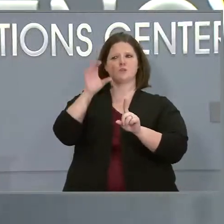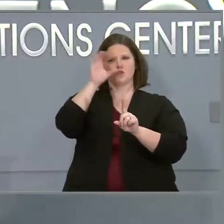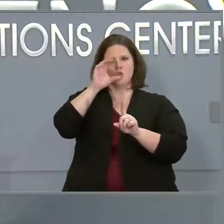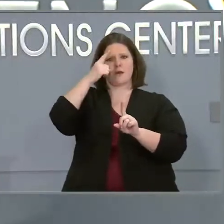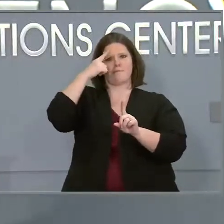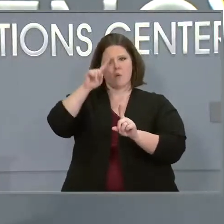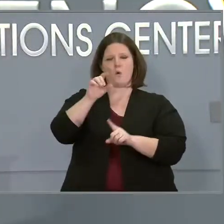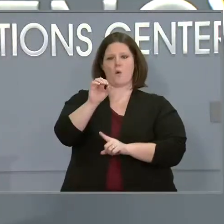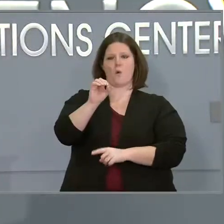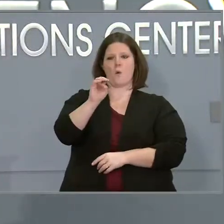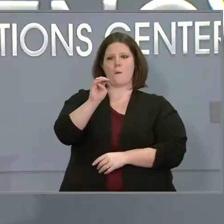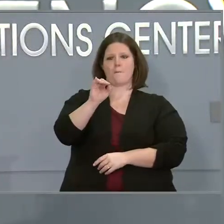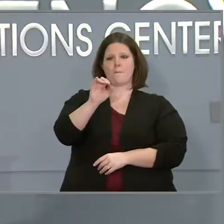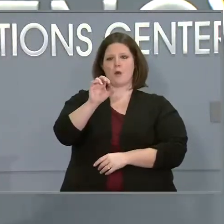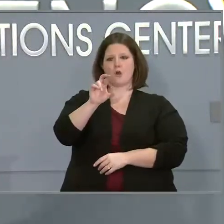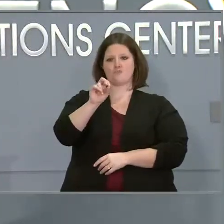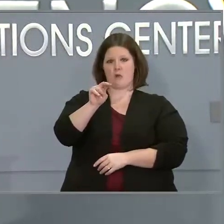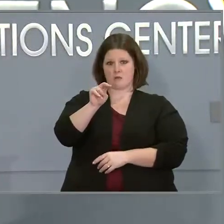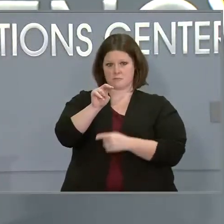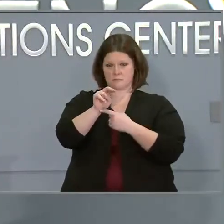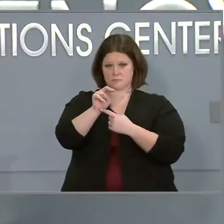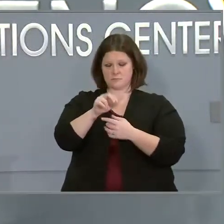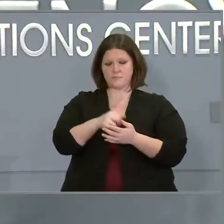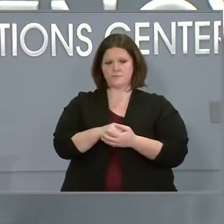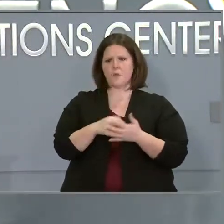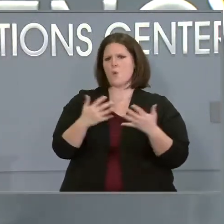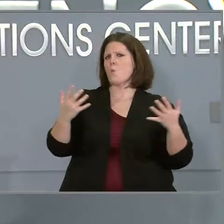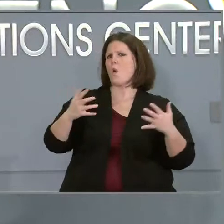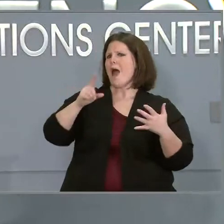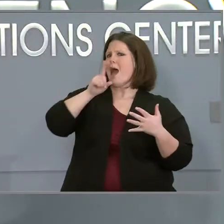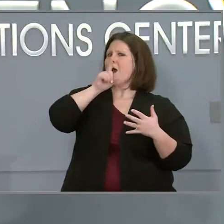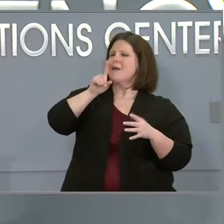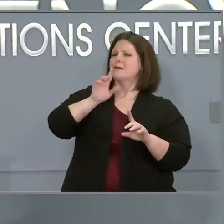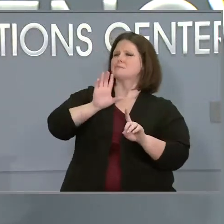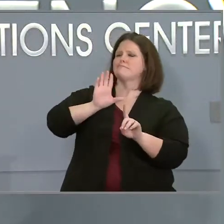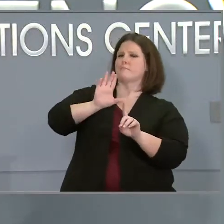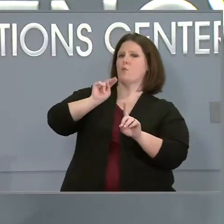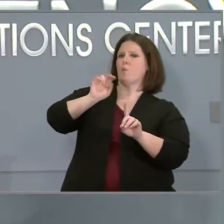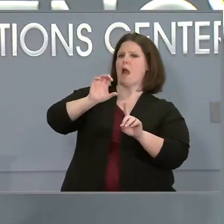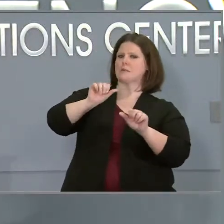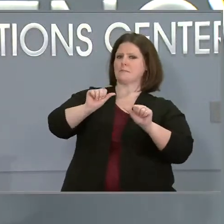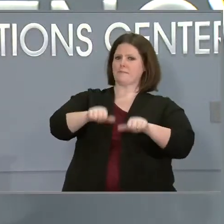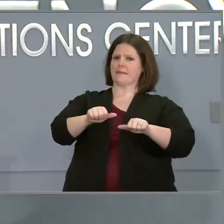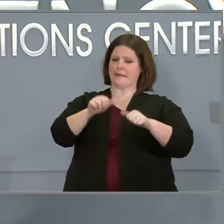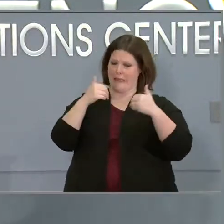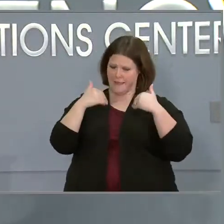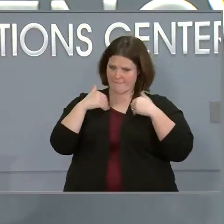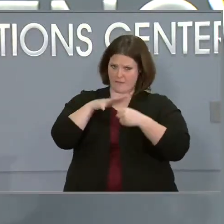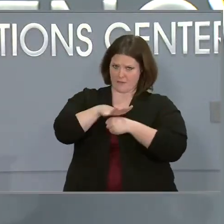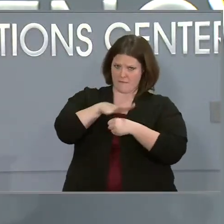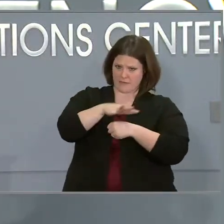current capacity of the state to be testing for these new variants? How